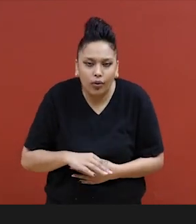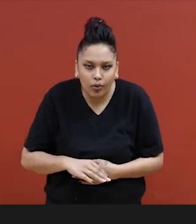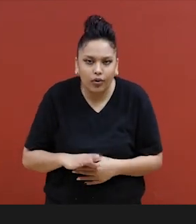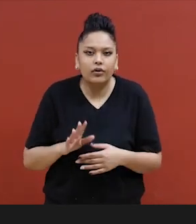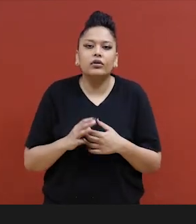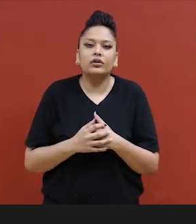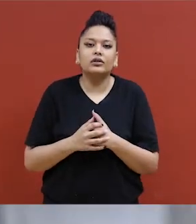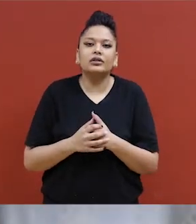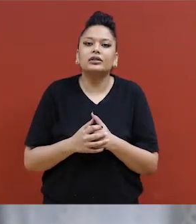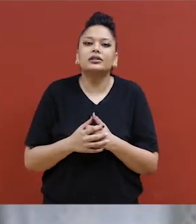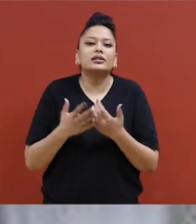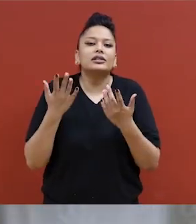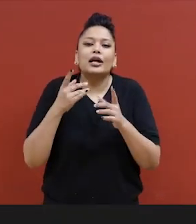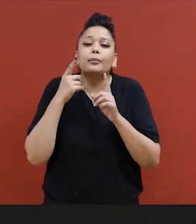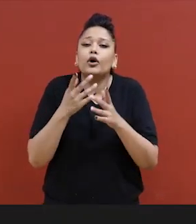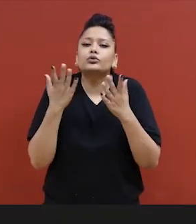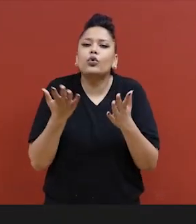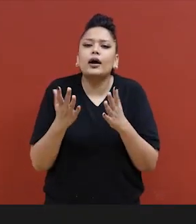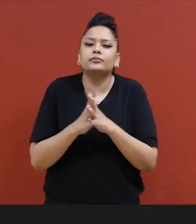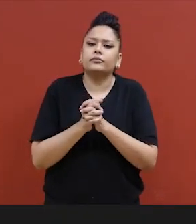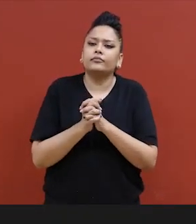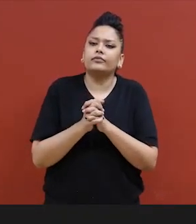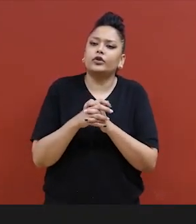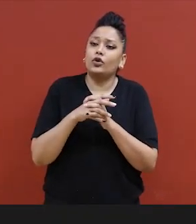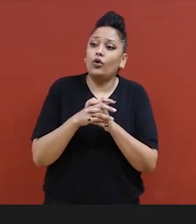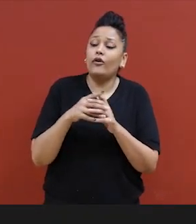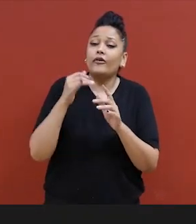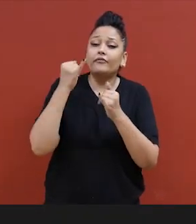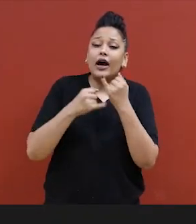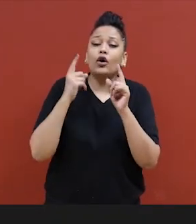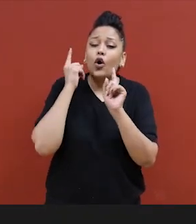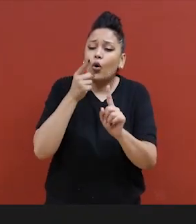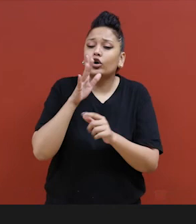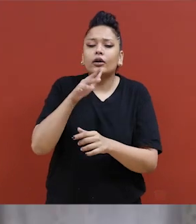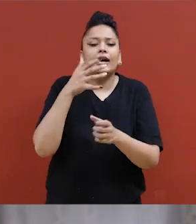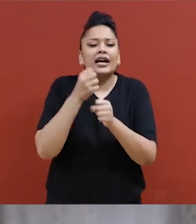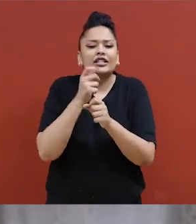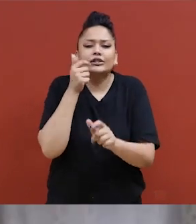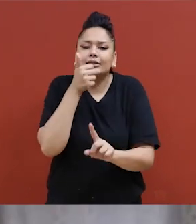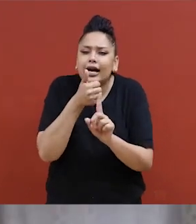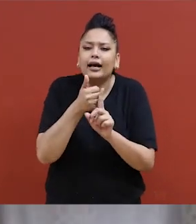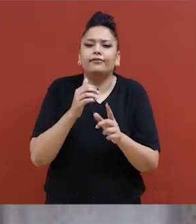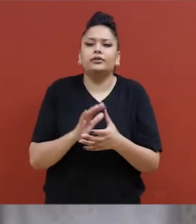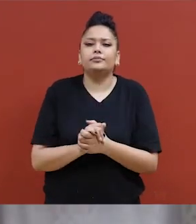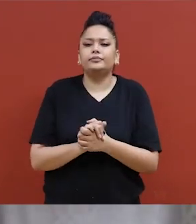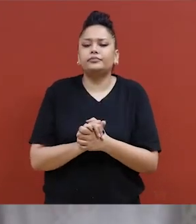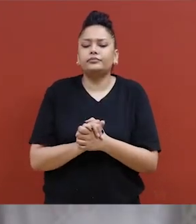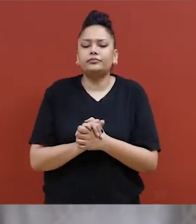automatic response, I think. Trust yourself. That's my final quote. Yeah. And that goes to